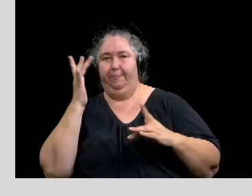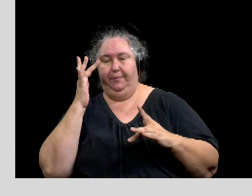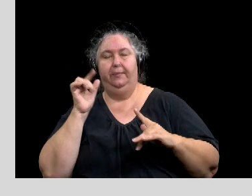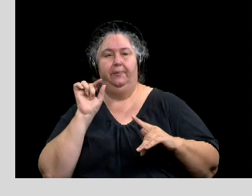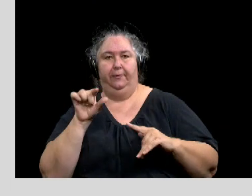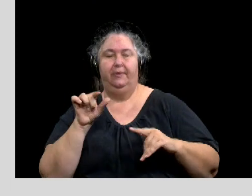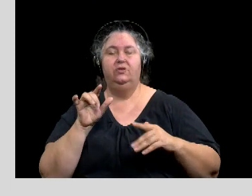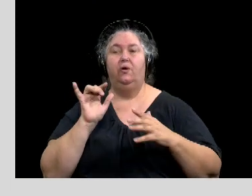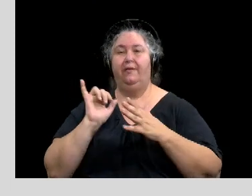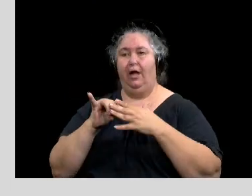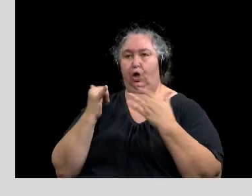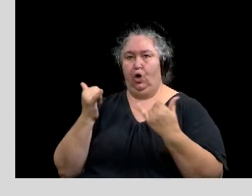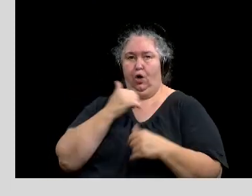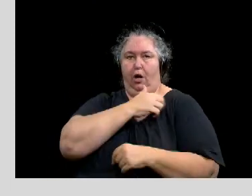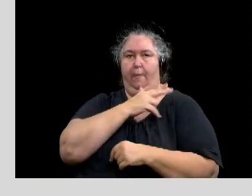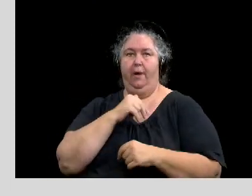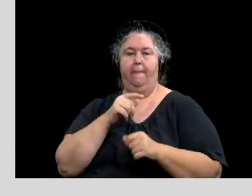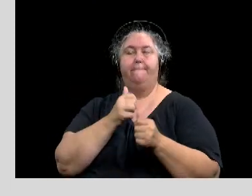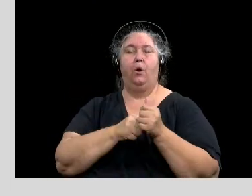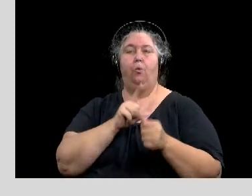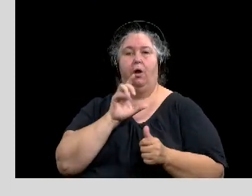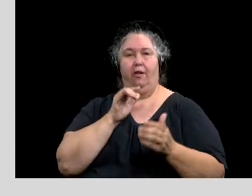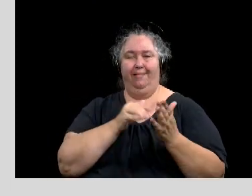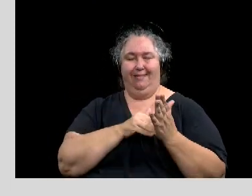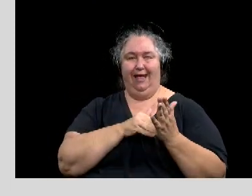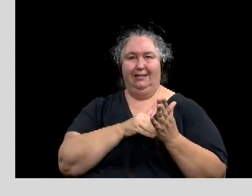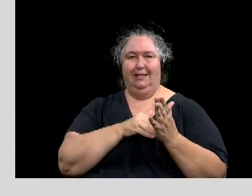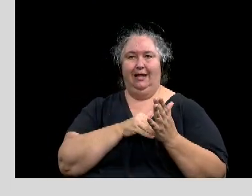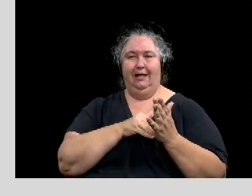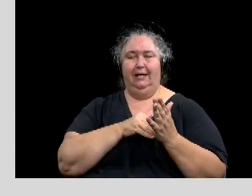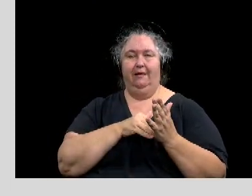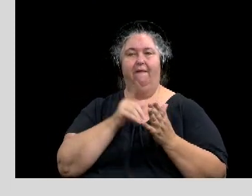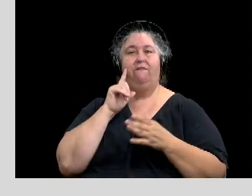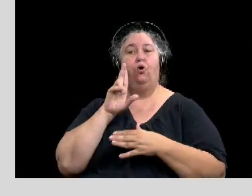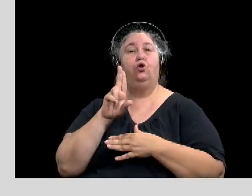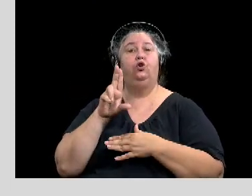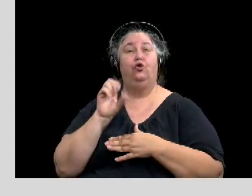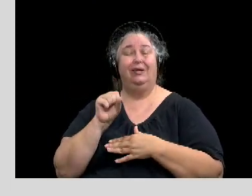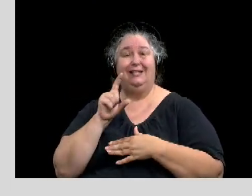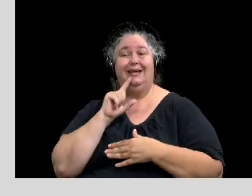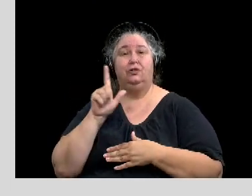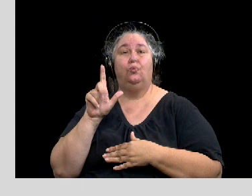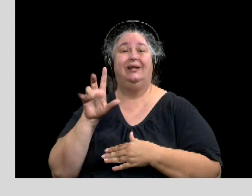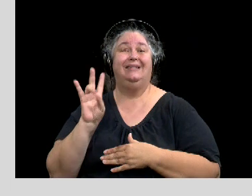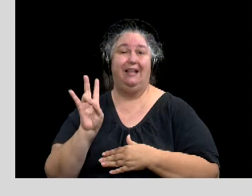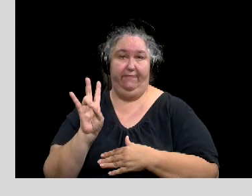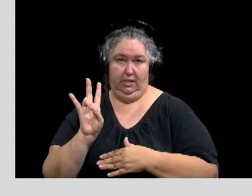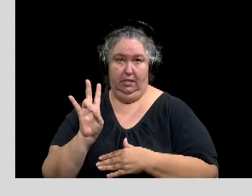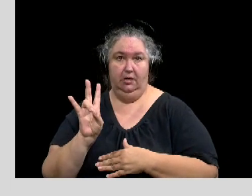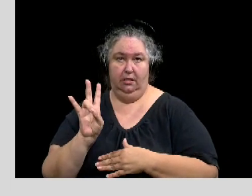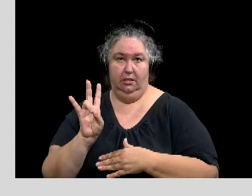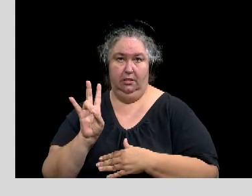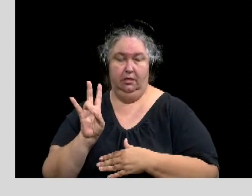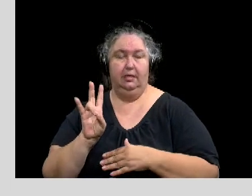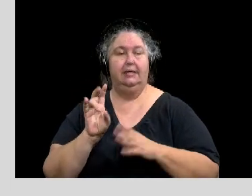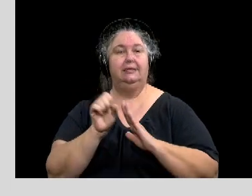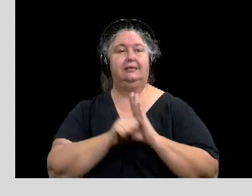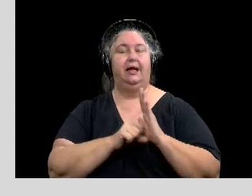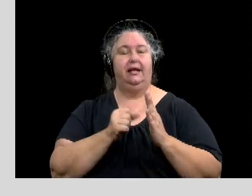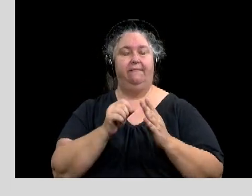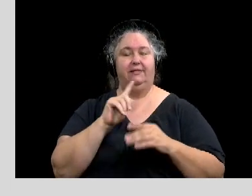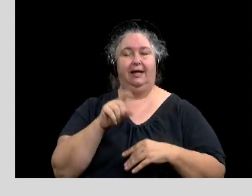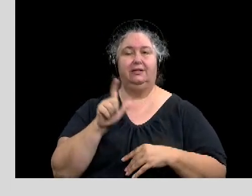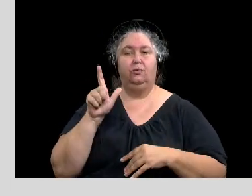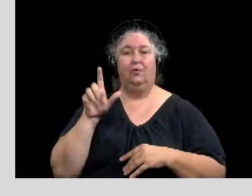So the current hospitalizations per 100,000 population for the United States is 27, the state of Texas